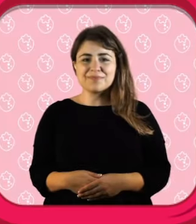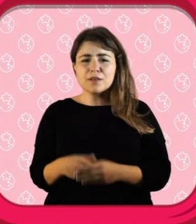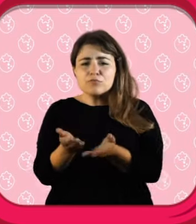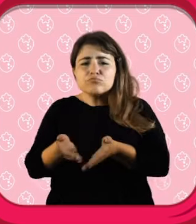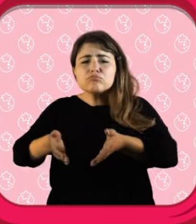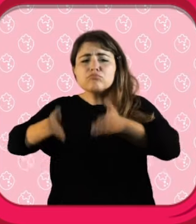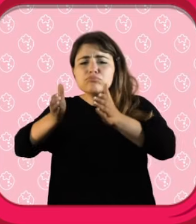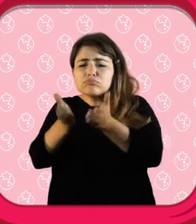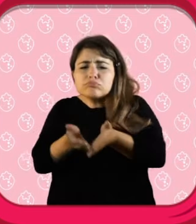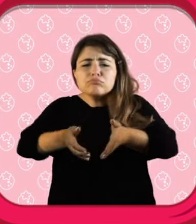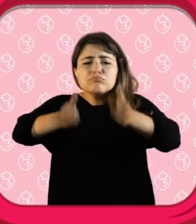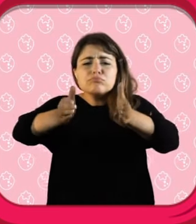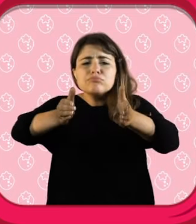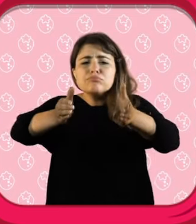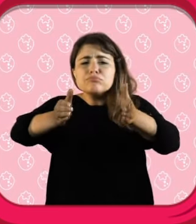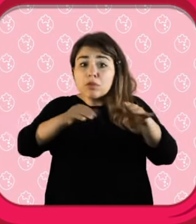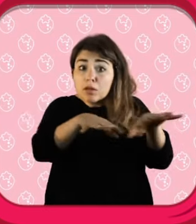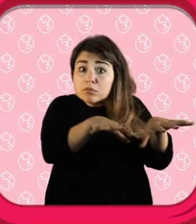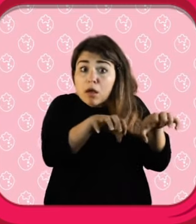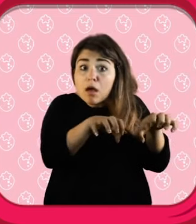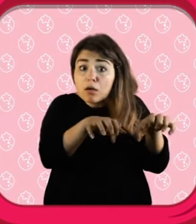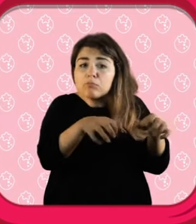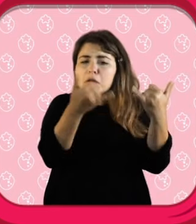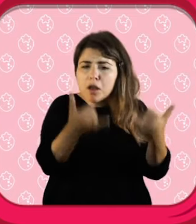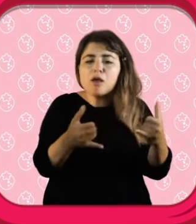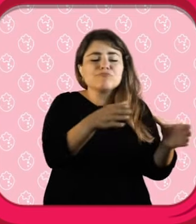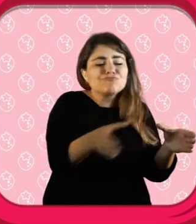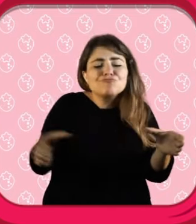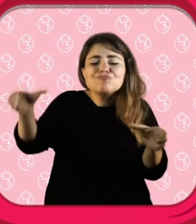Now pour the ice into the containers.